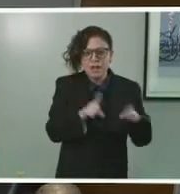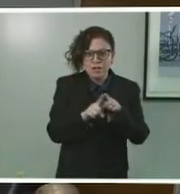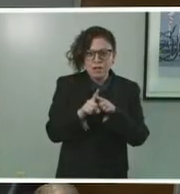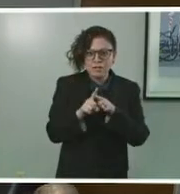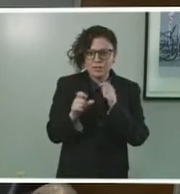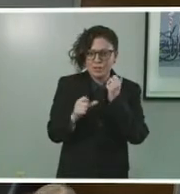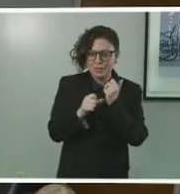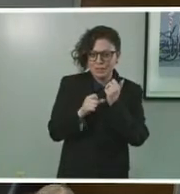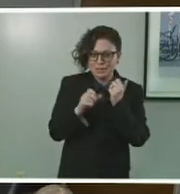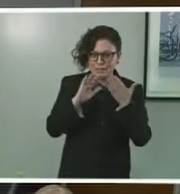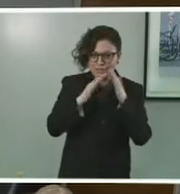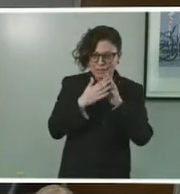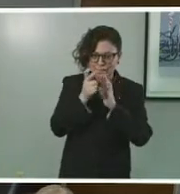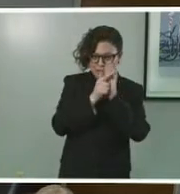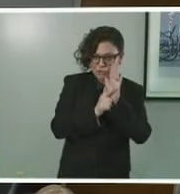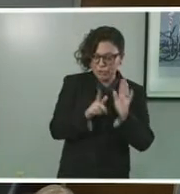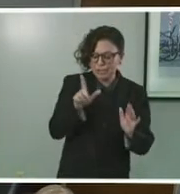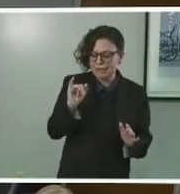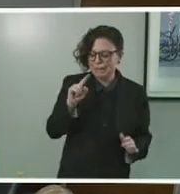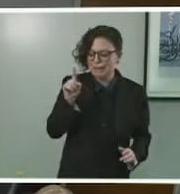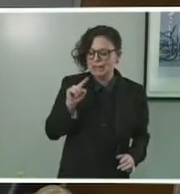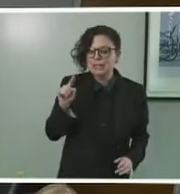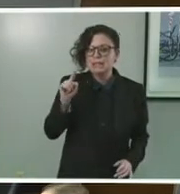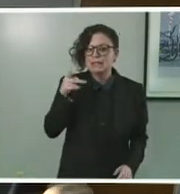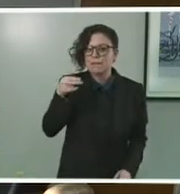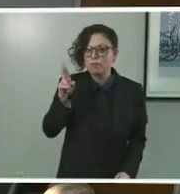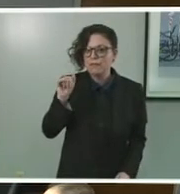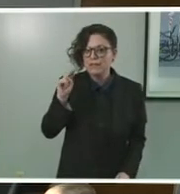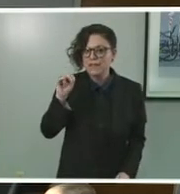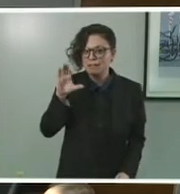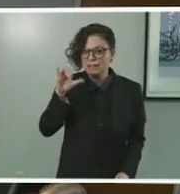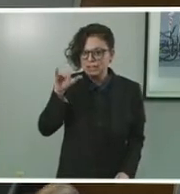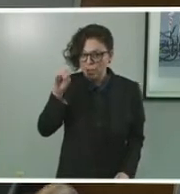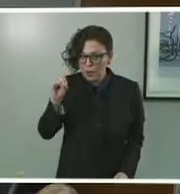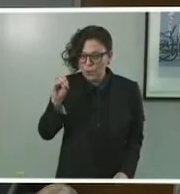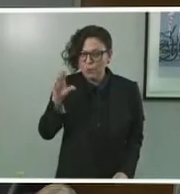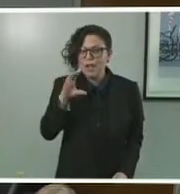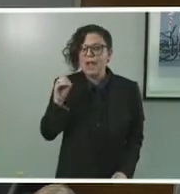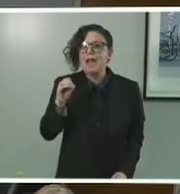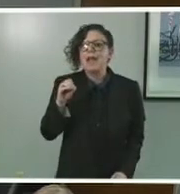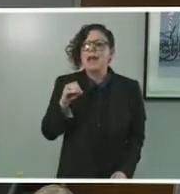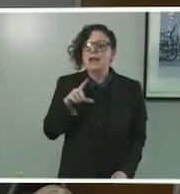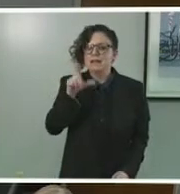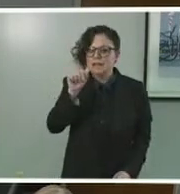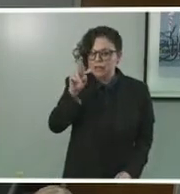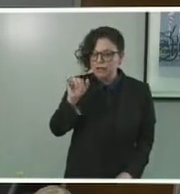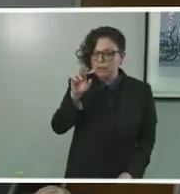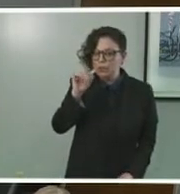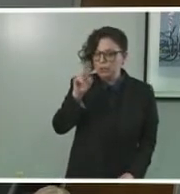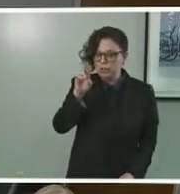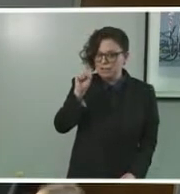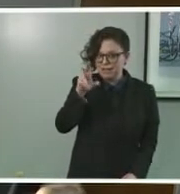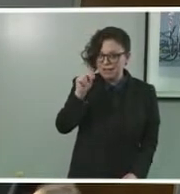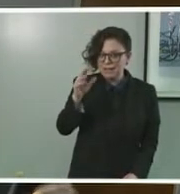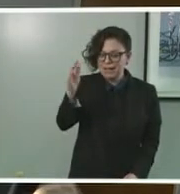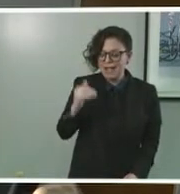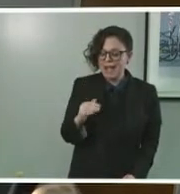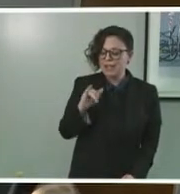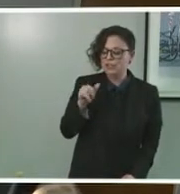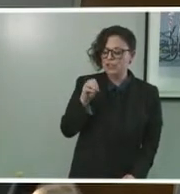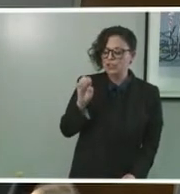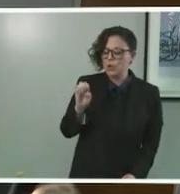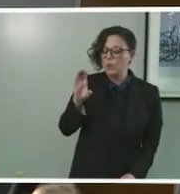Liz Provencio, Civil Section Chief from the DA's office, Larry Roberson, and our Bexar County District Attorney, Joe Gonzalez.